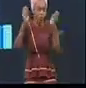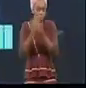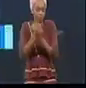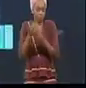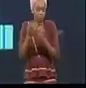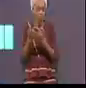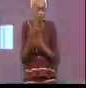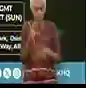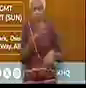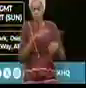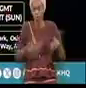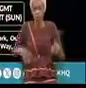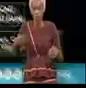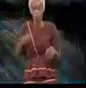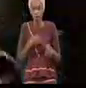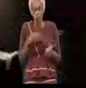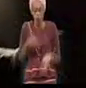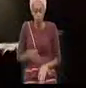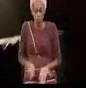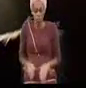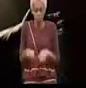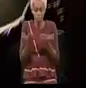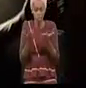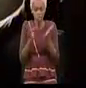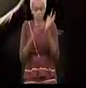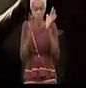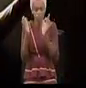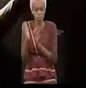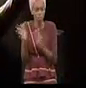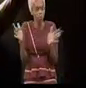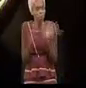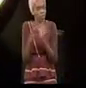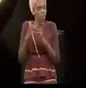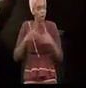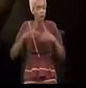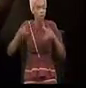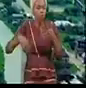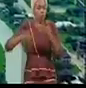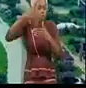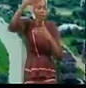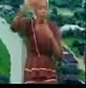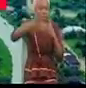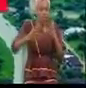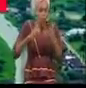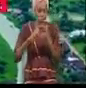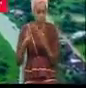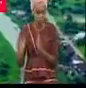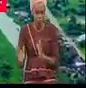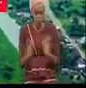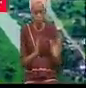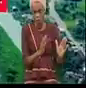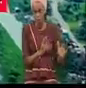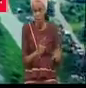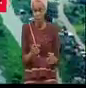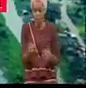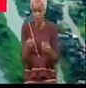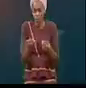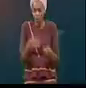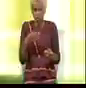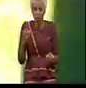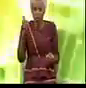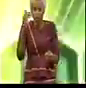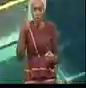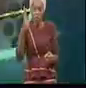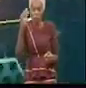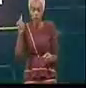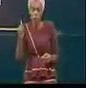I will present Jesus. Jesus has gone ahead to prepare the grounds of Abba Abia State, Nigeria.